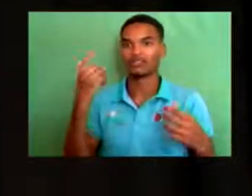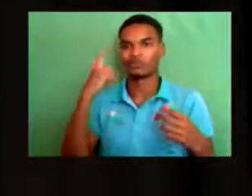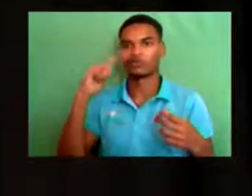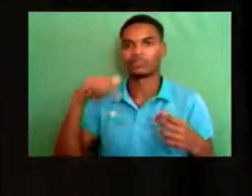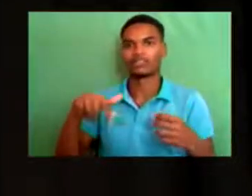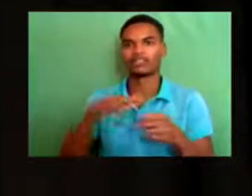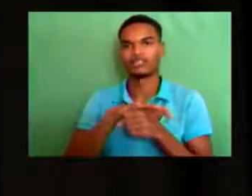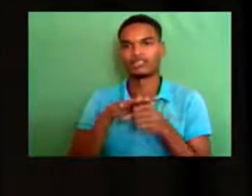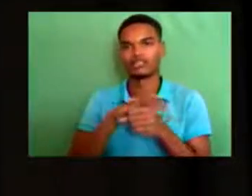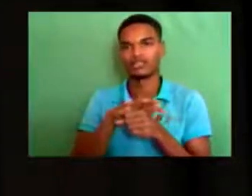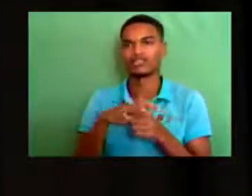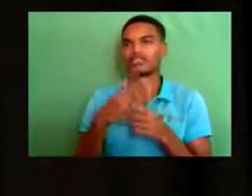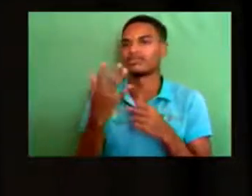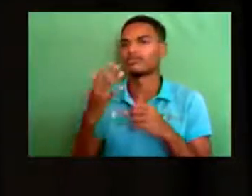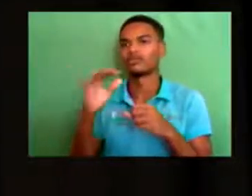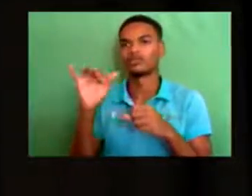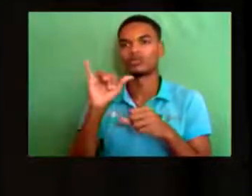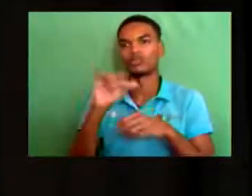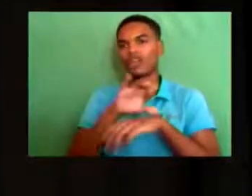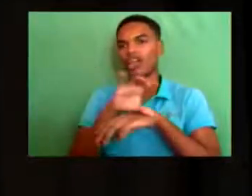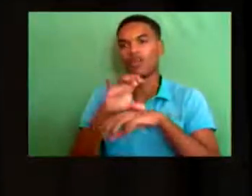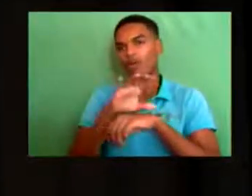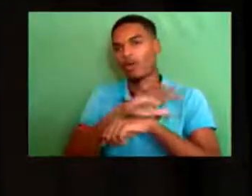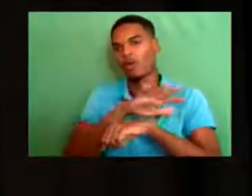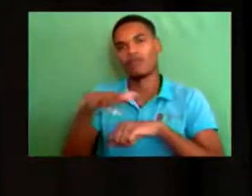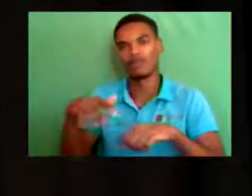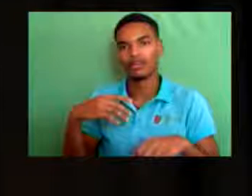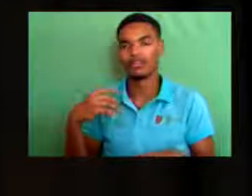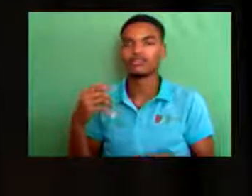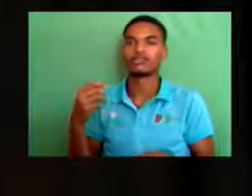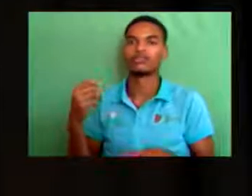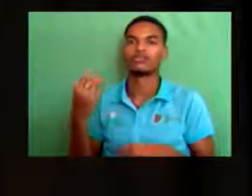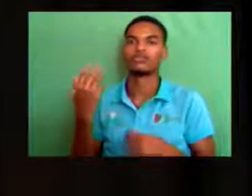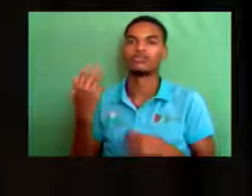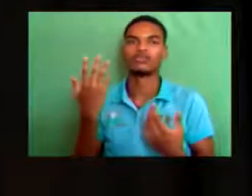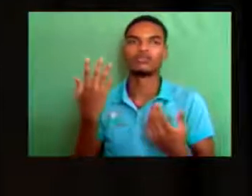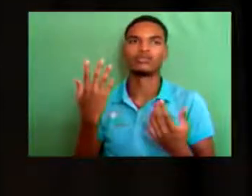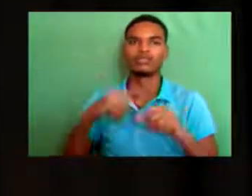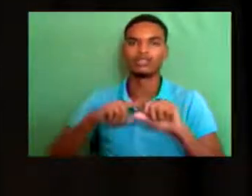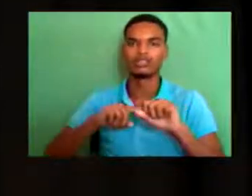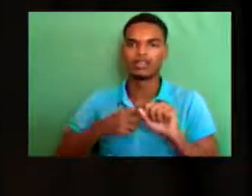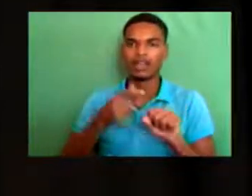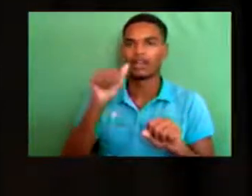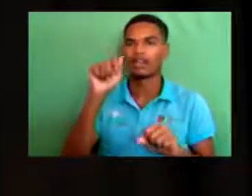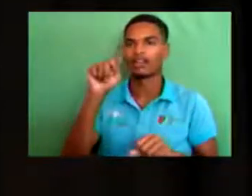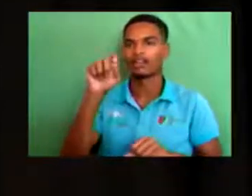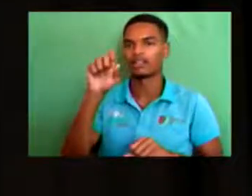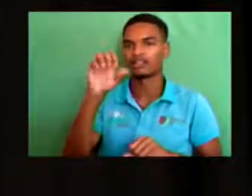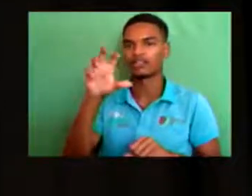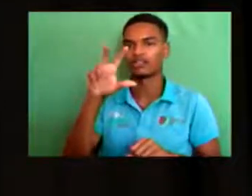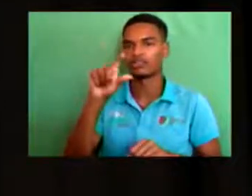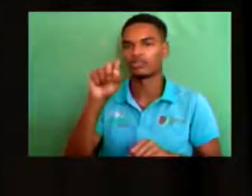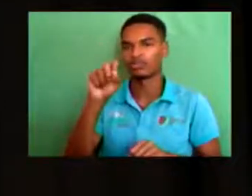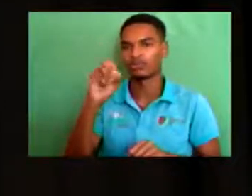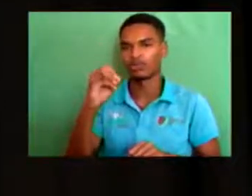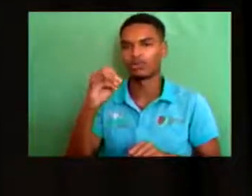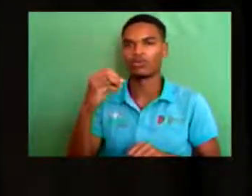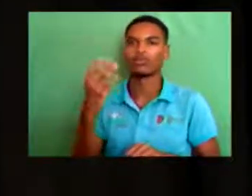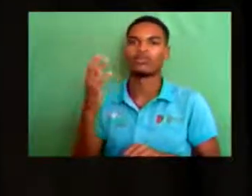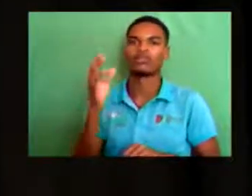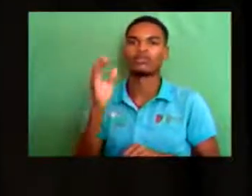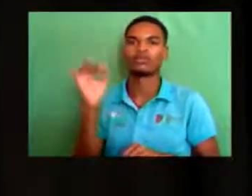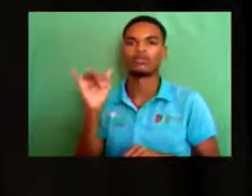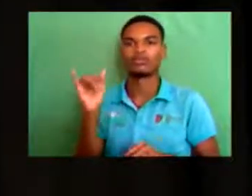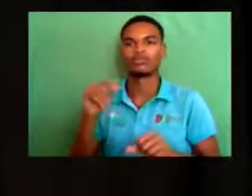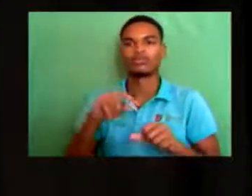the Caribbean. A tremendous amount of work in innovating with ATSC 3.0 and a whole range of emergency information solutions. So